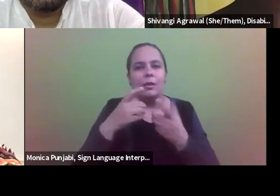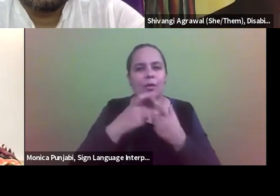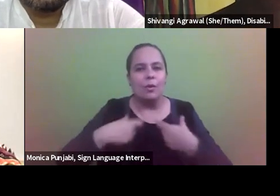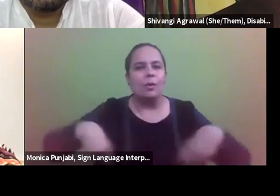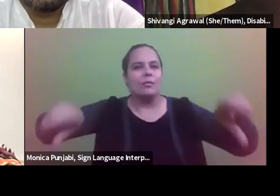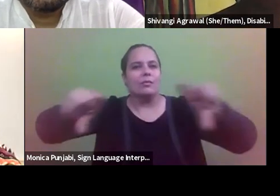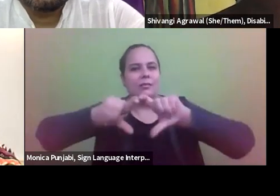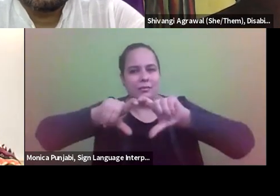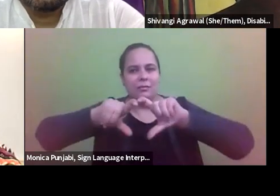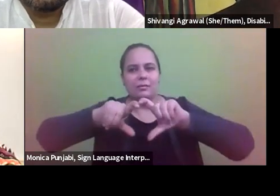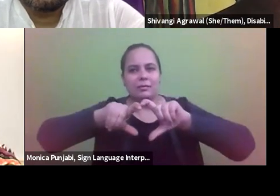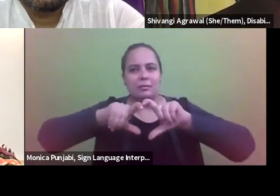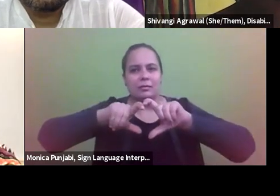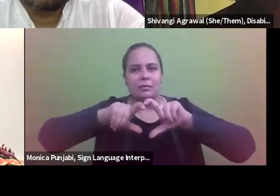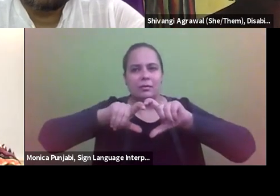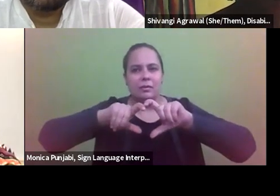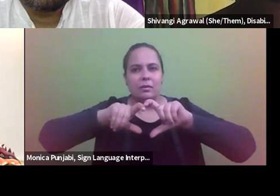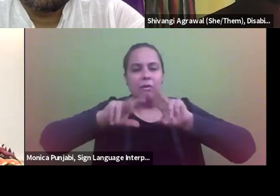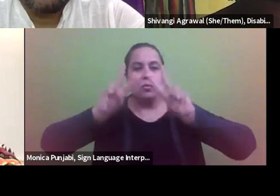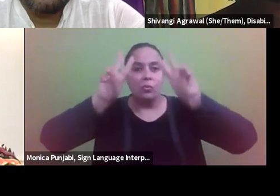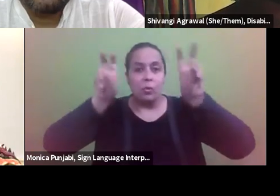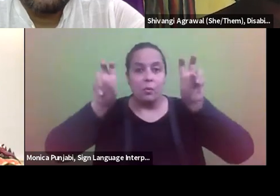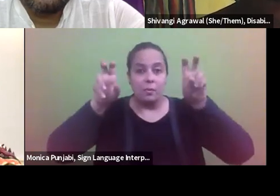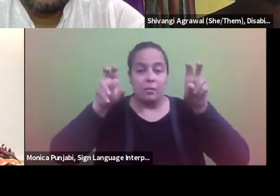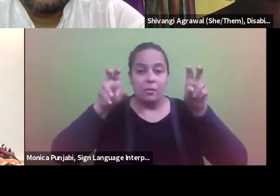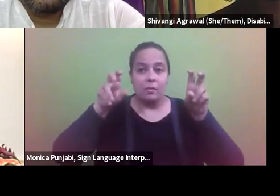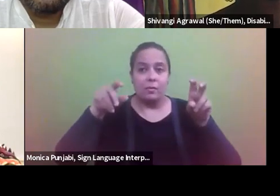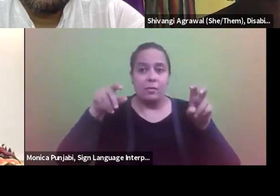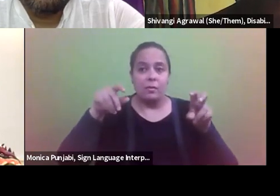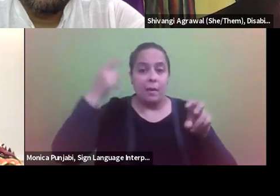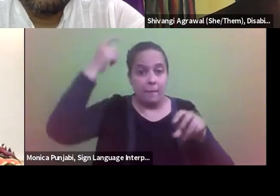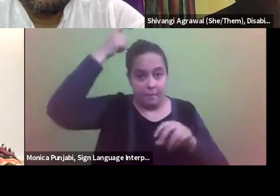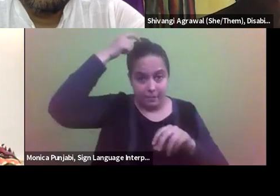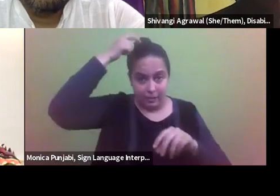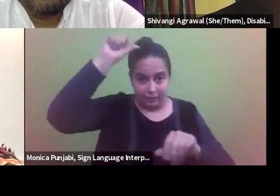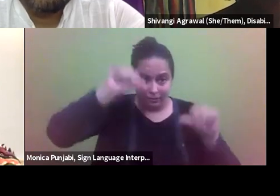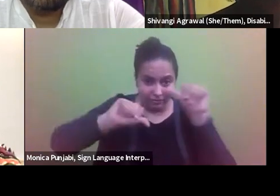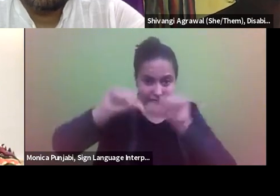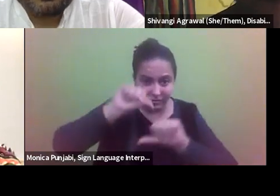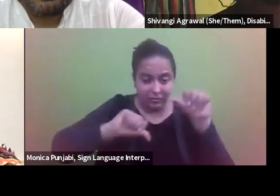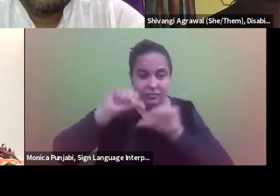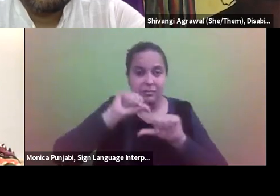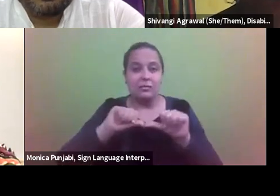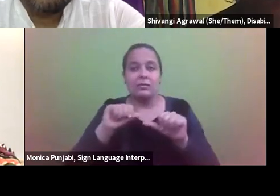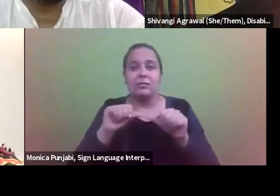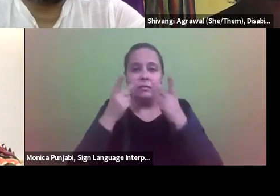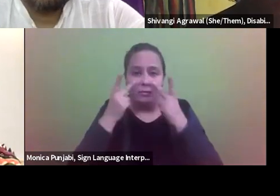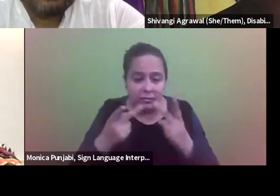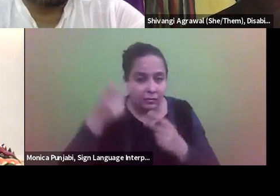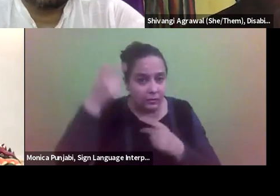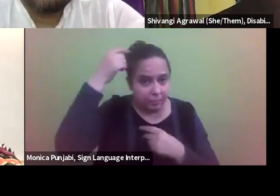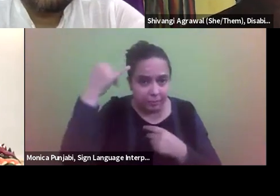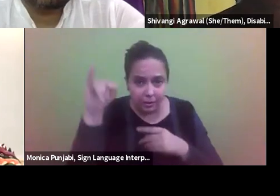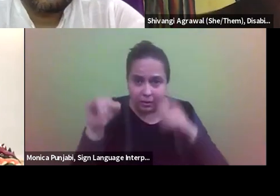of the medical, what is in in the brain, what is the thing that needs to be fixed, or what is the thing